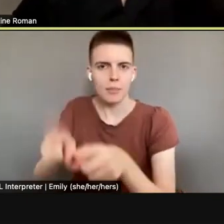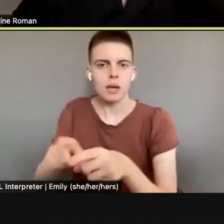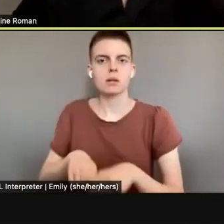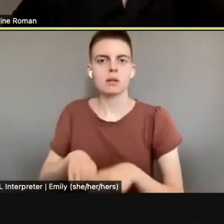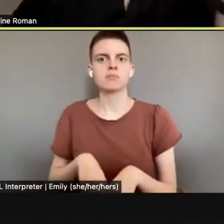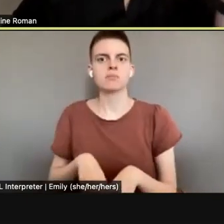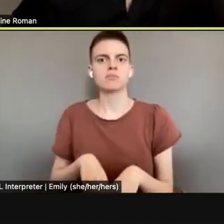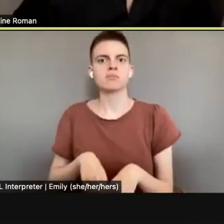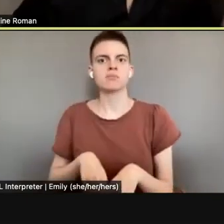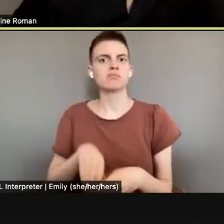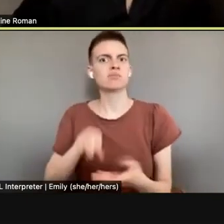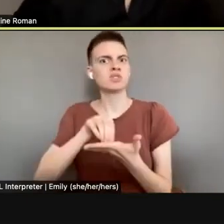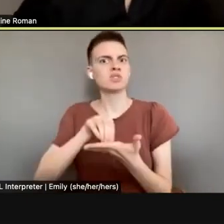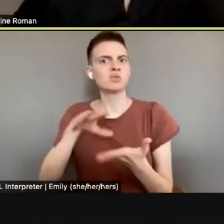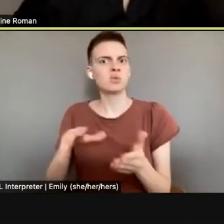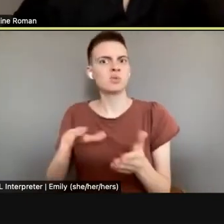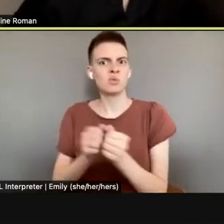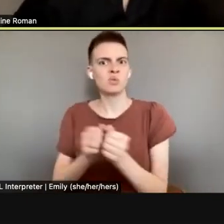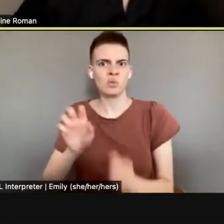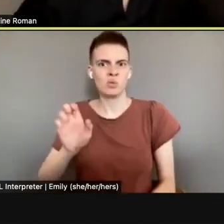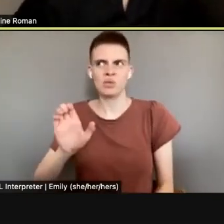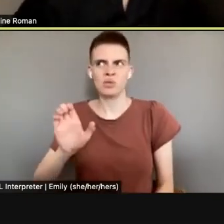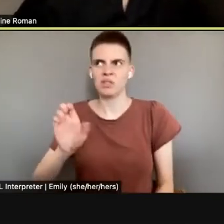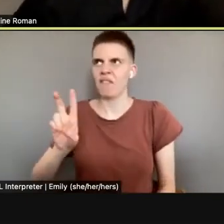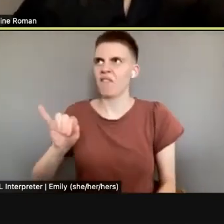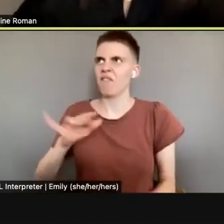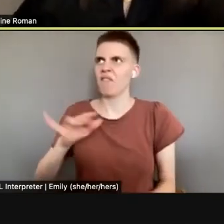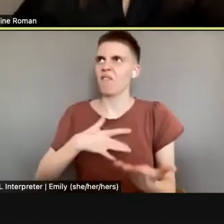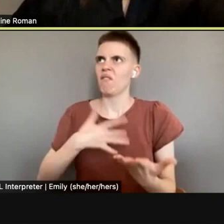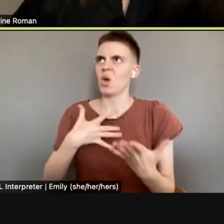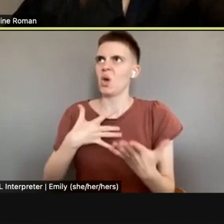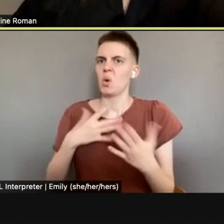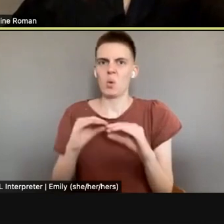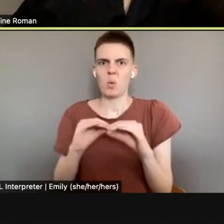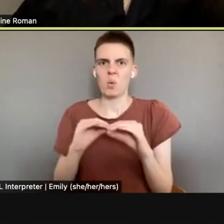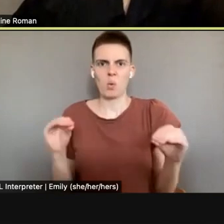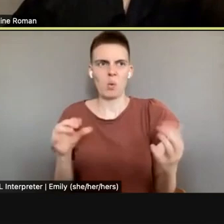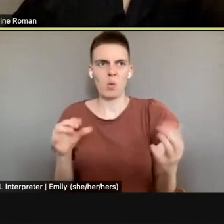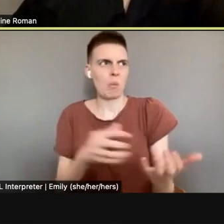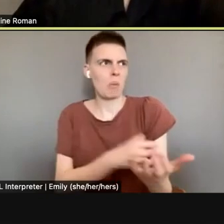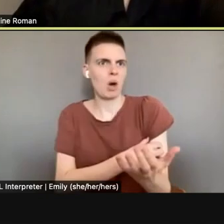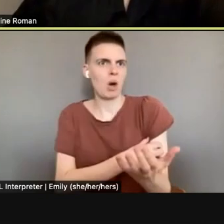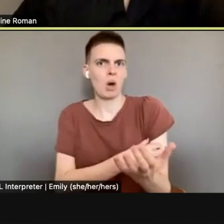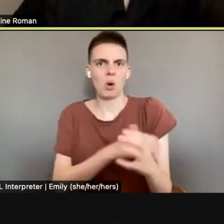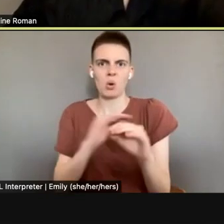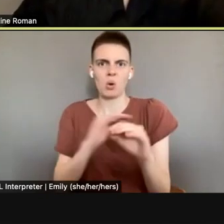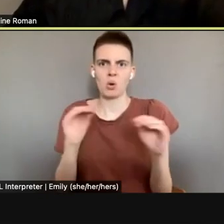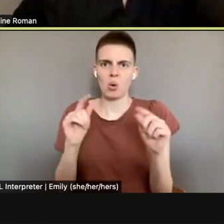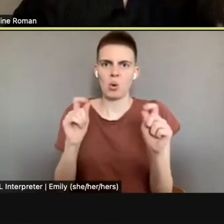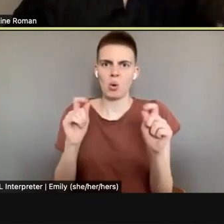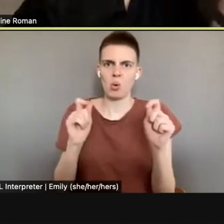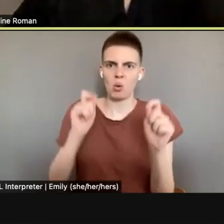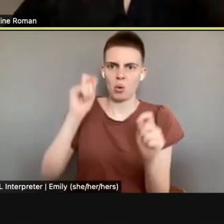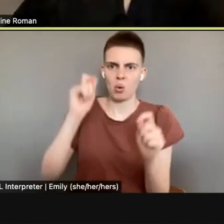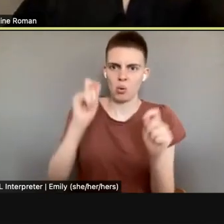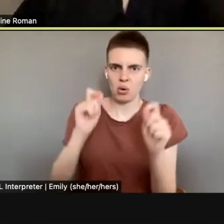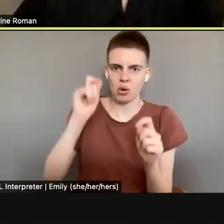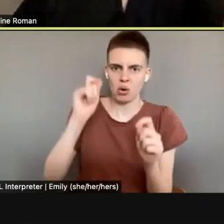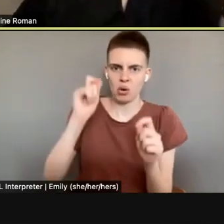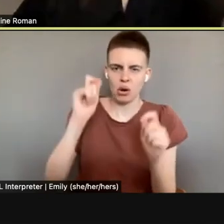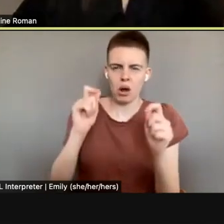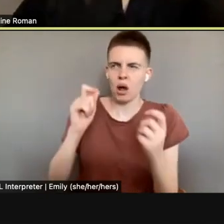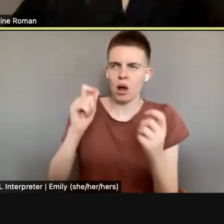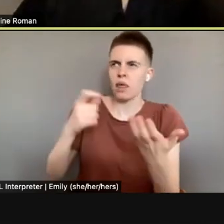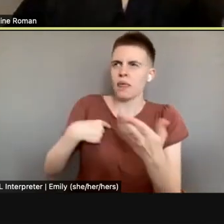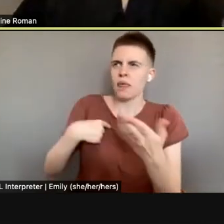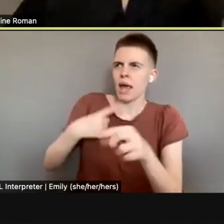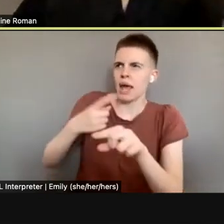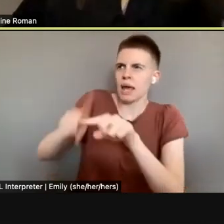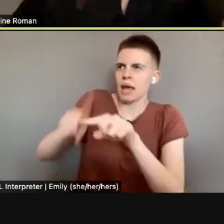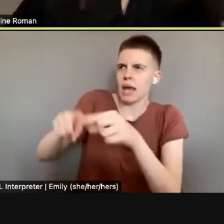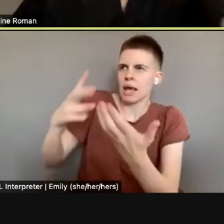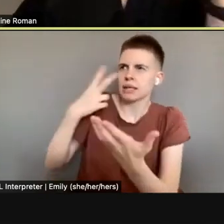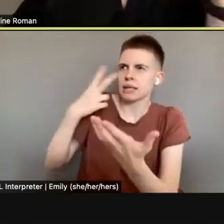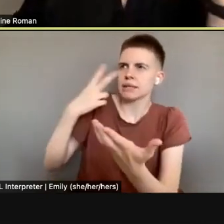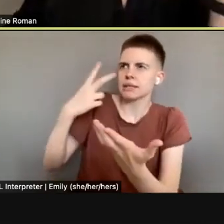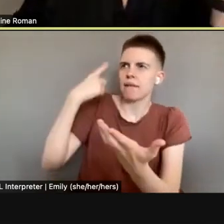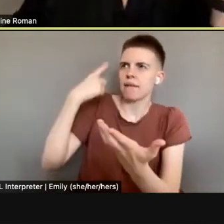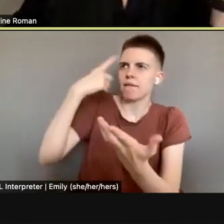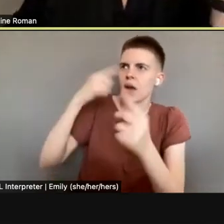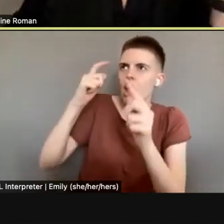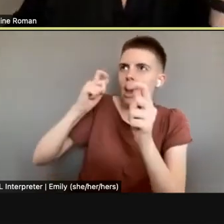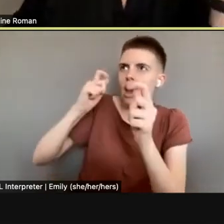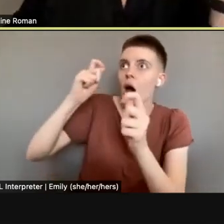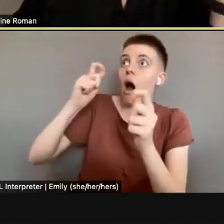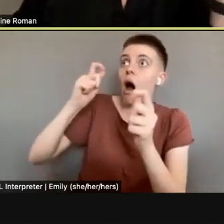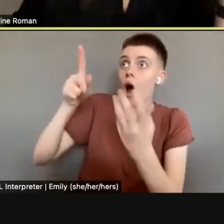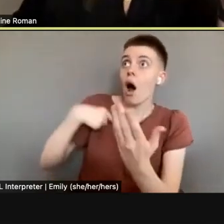but they also don't have all that approval that happens through the face of like, yes, that's adorable. Let's do that